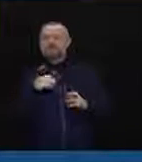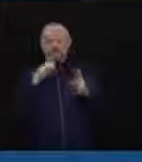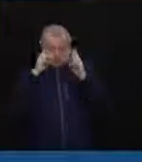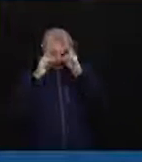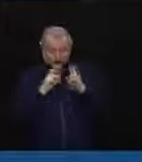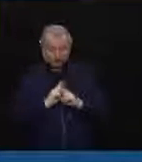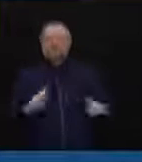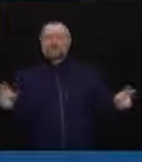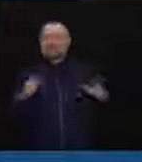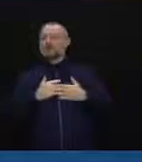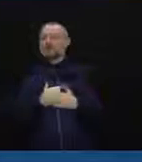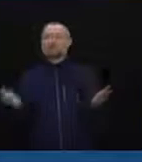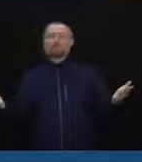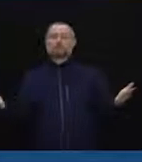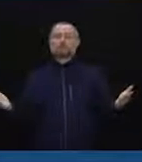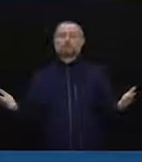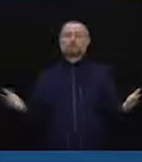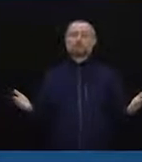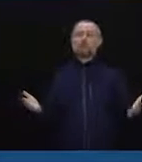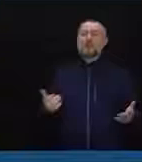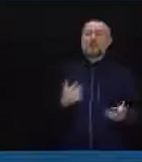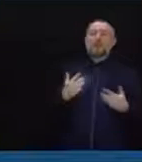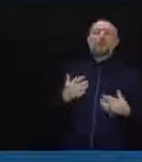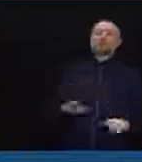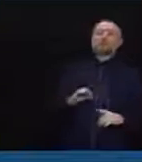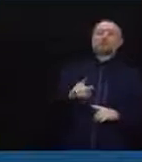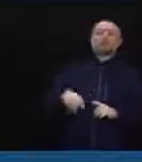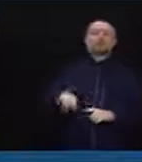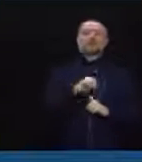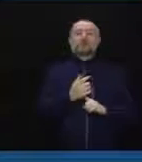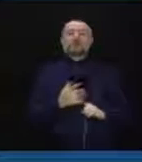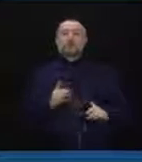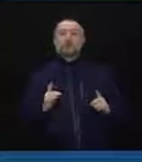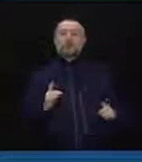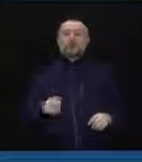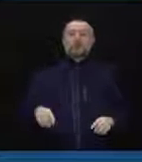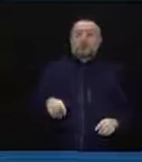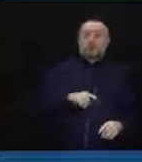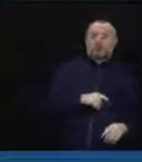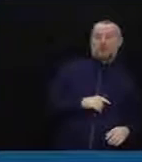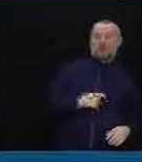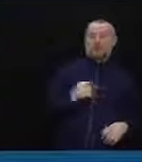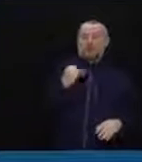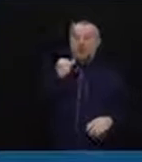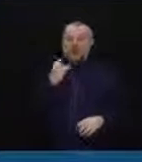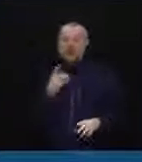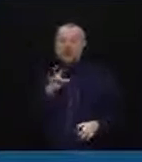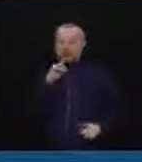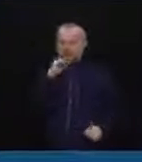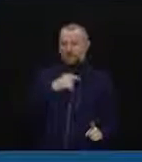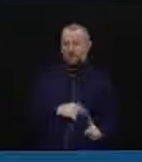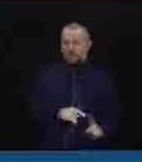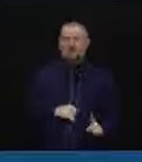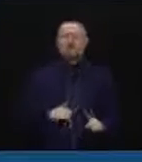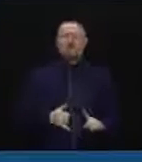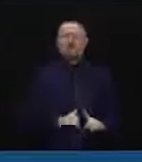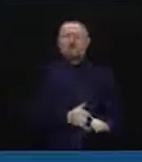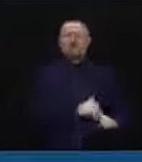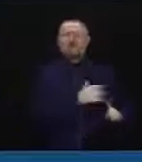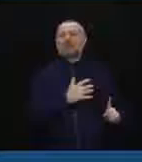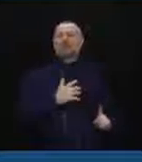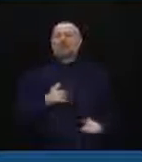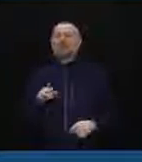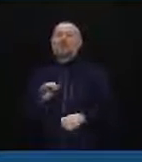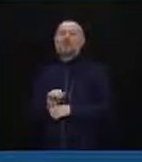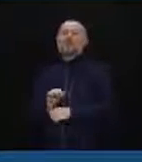to have a situation where people, if it ends up being among kids, someone's bullied, or that in a work setting that